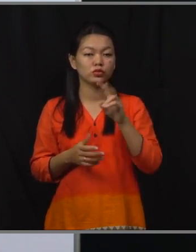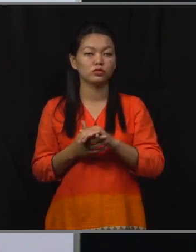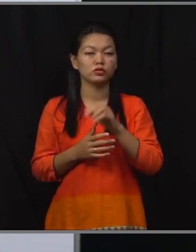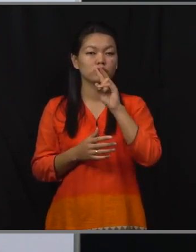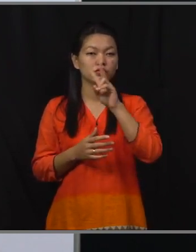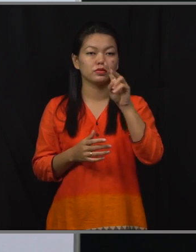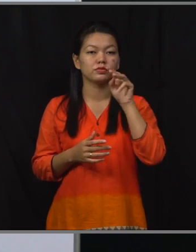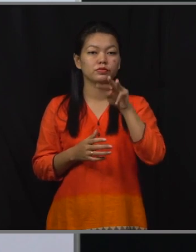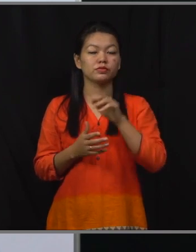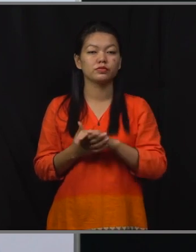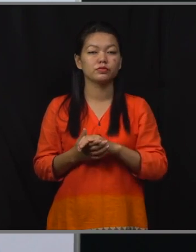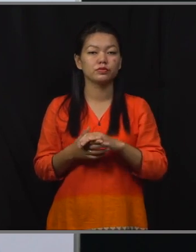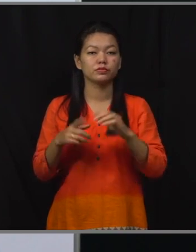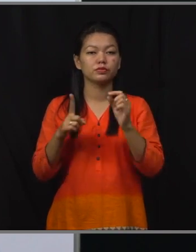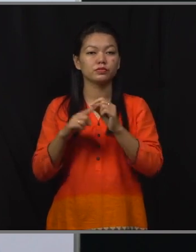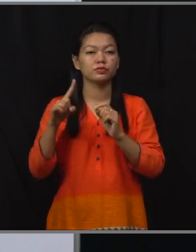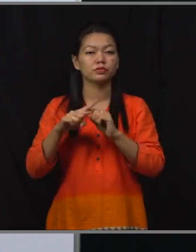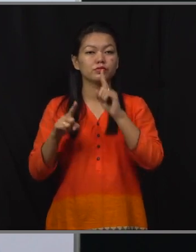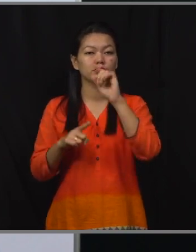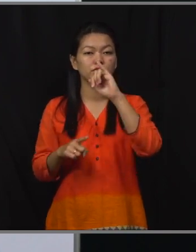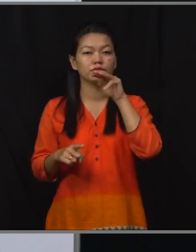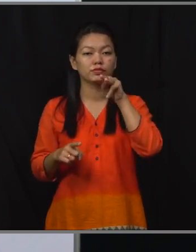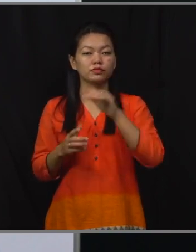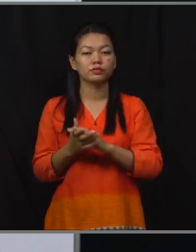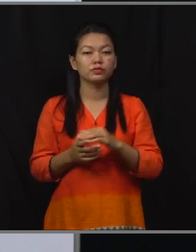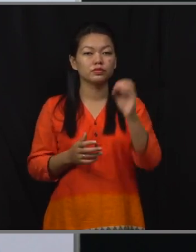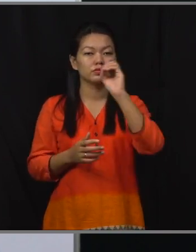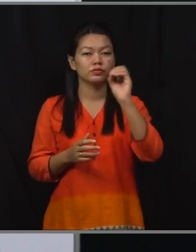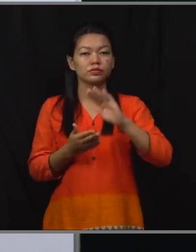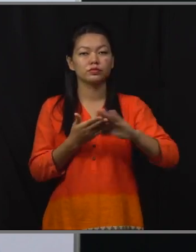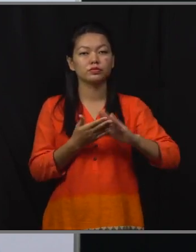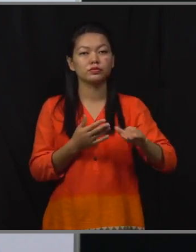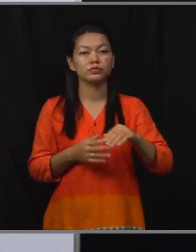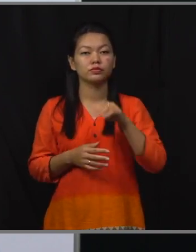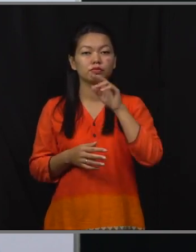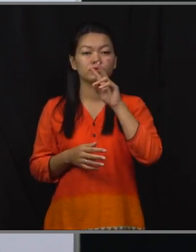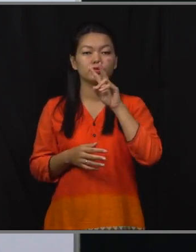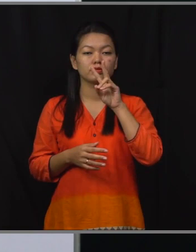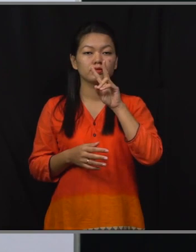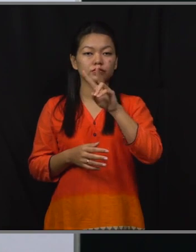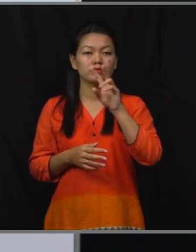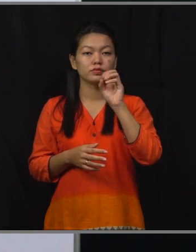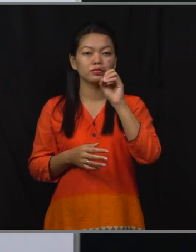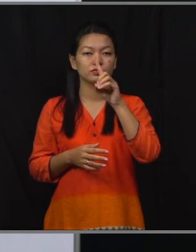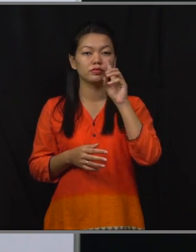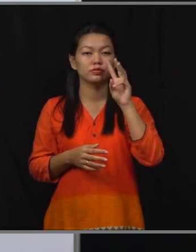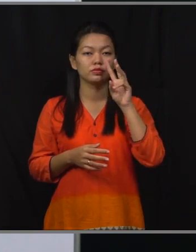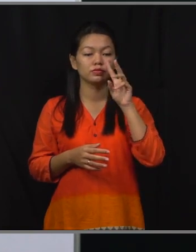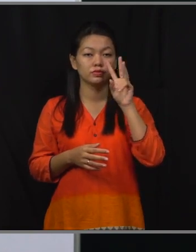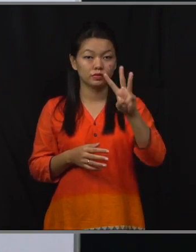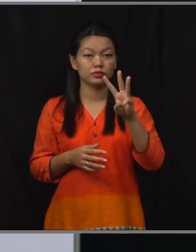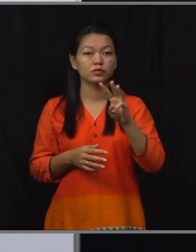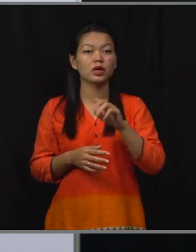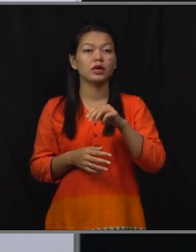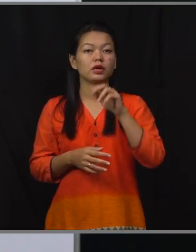22,000, billiard table 16,000, office expenses including 2,000 for 2013